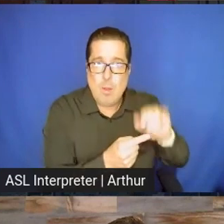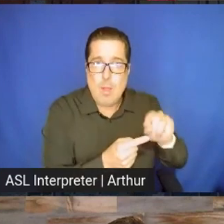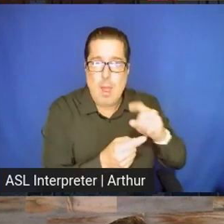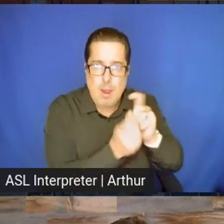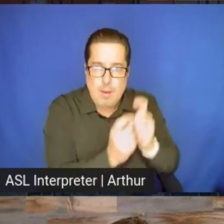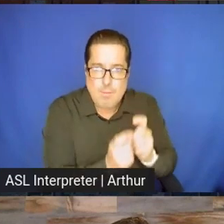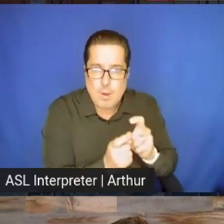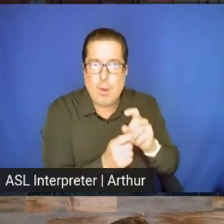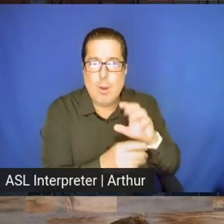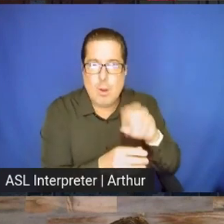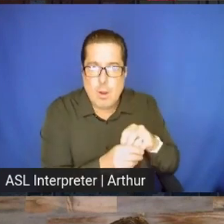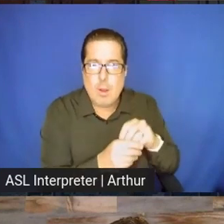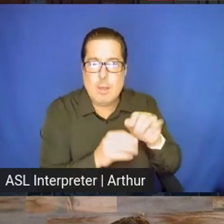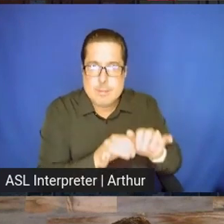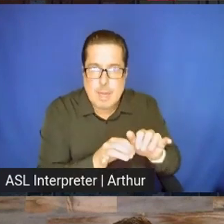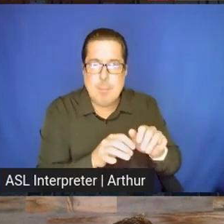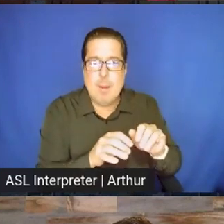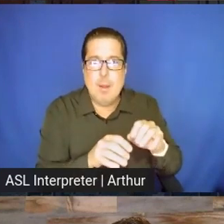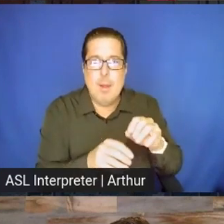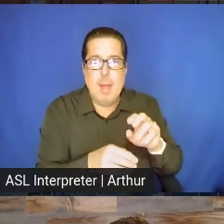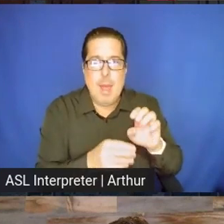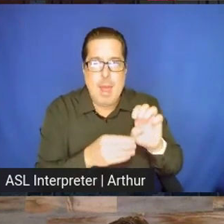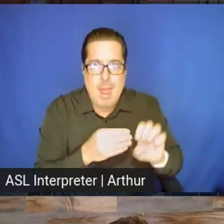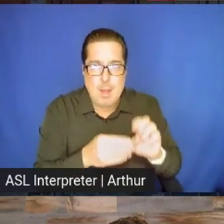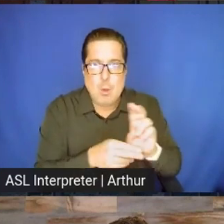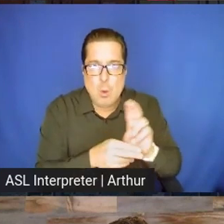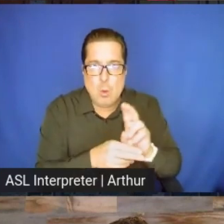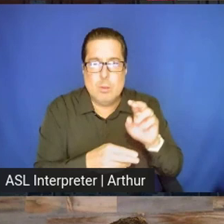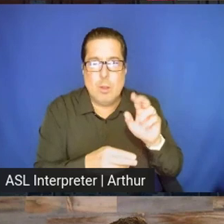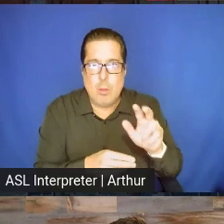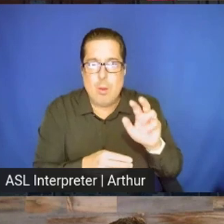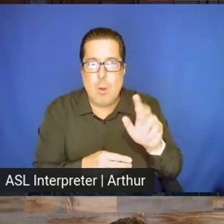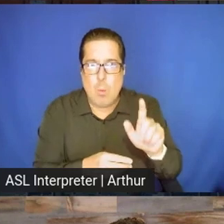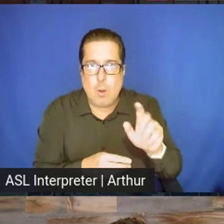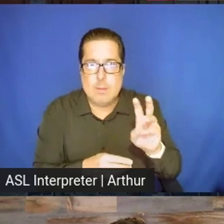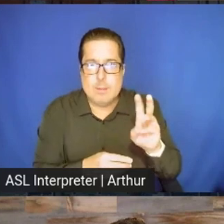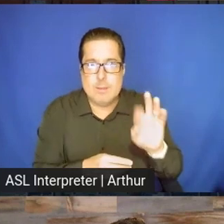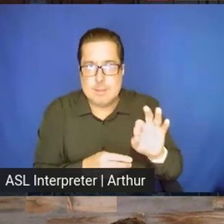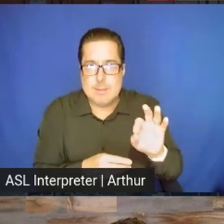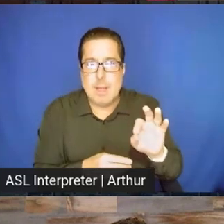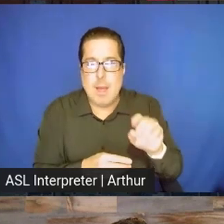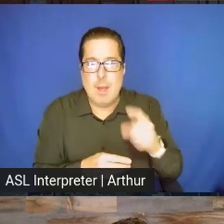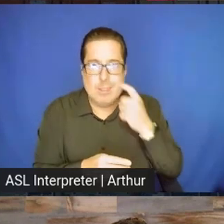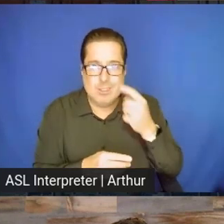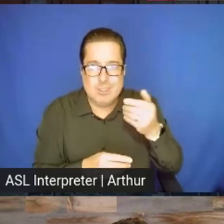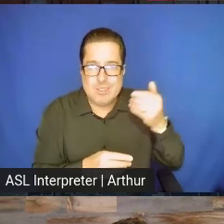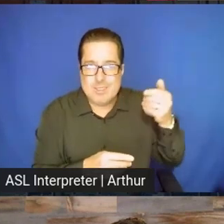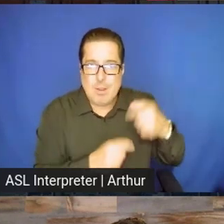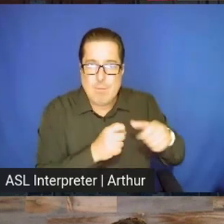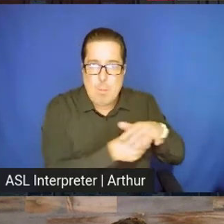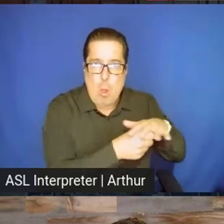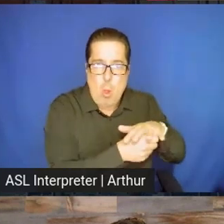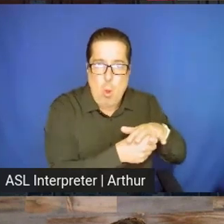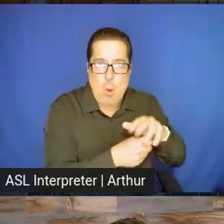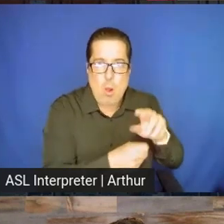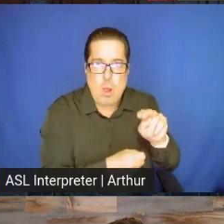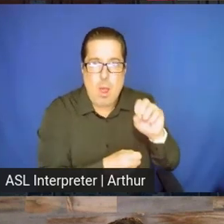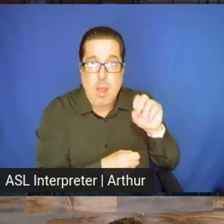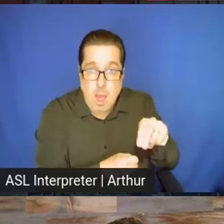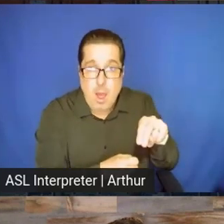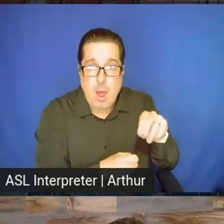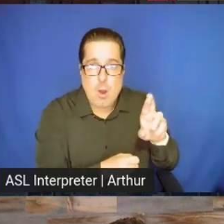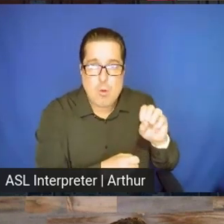local IPAM type and use a subnet range 169.254, which is from the host local non-routing